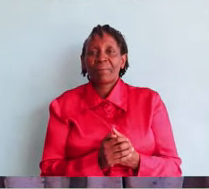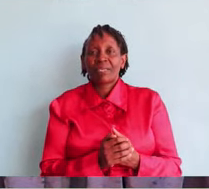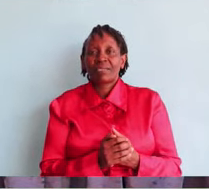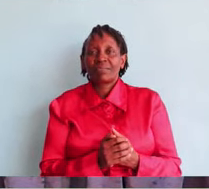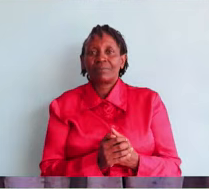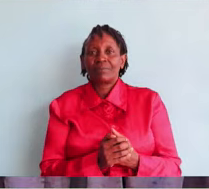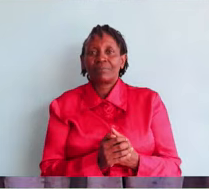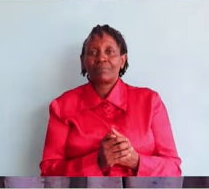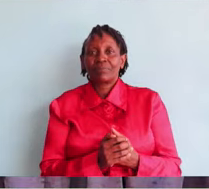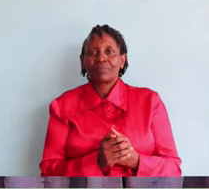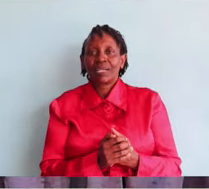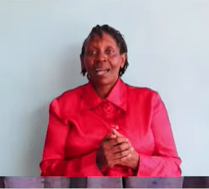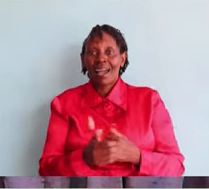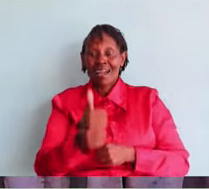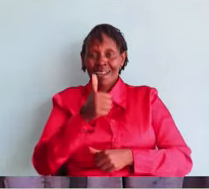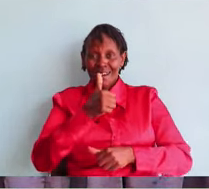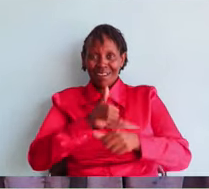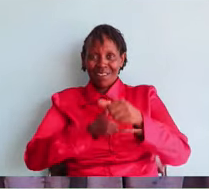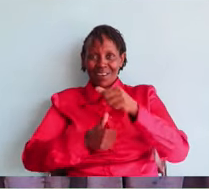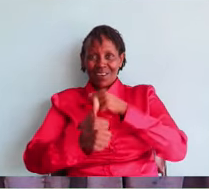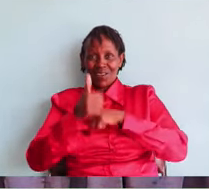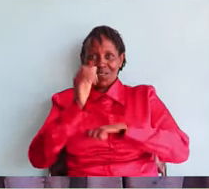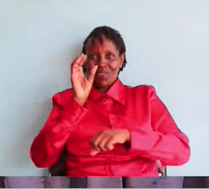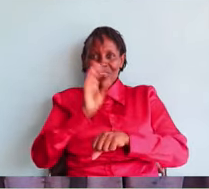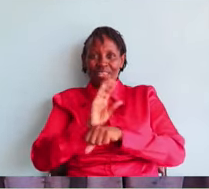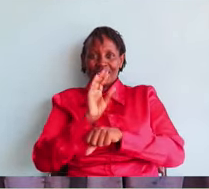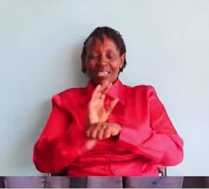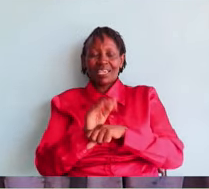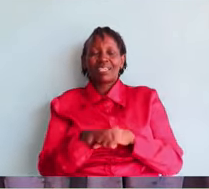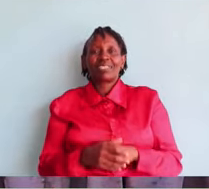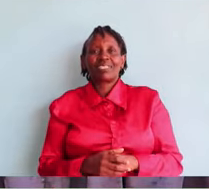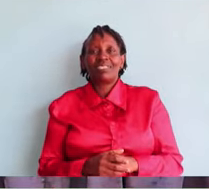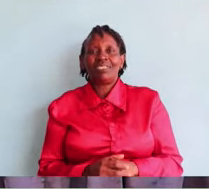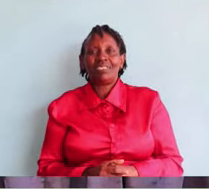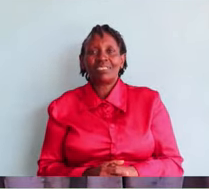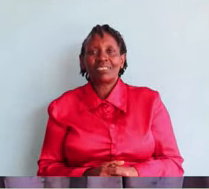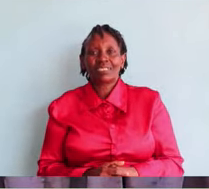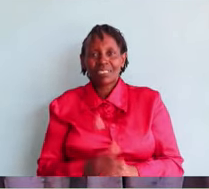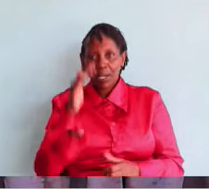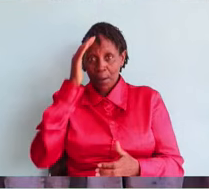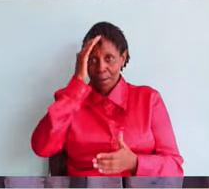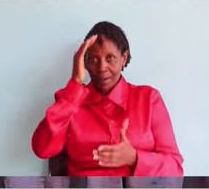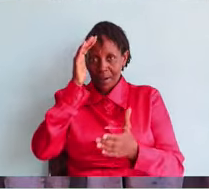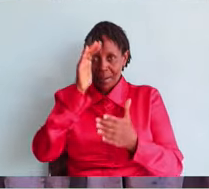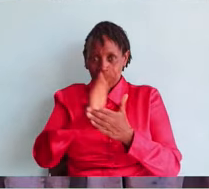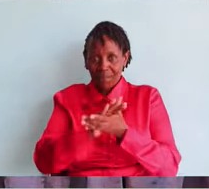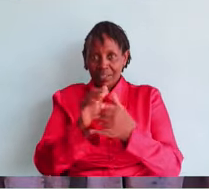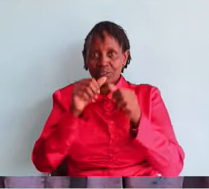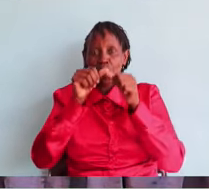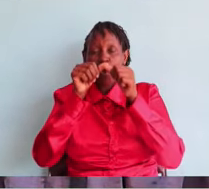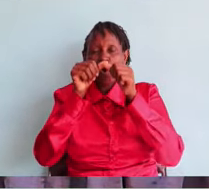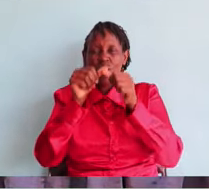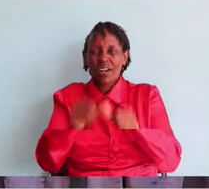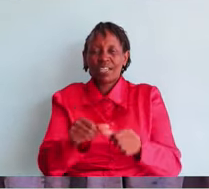so we see that the activity of the church at that time was twofold, that the believers continued